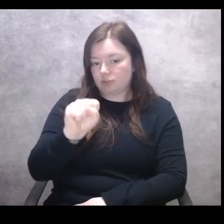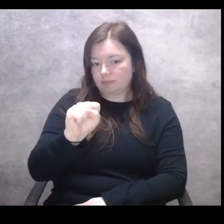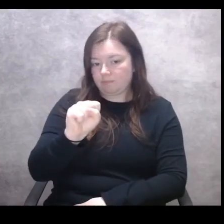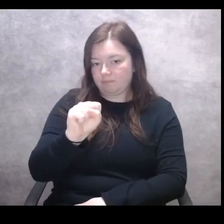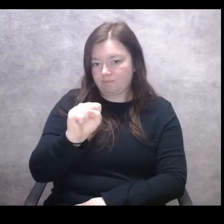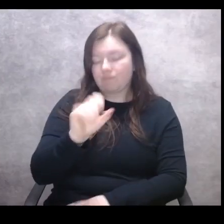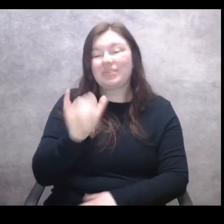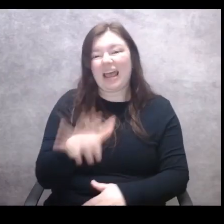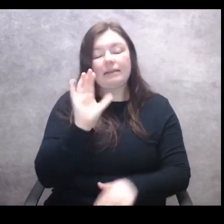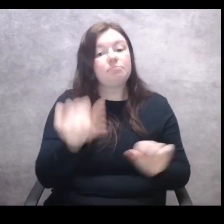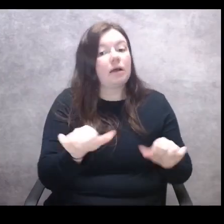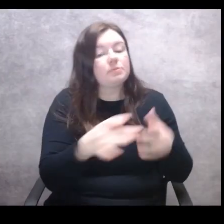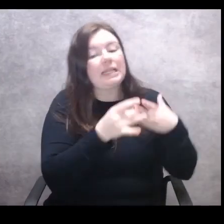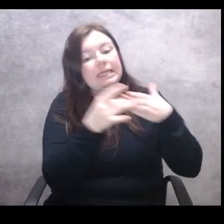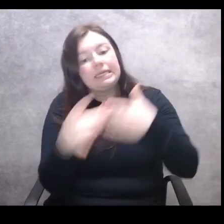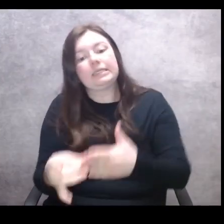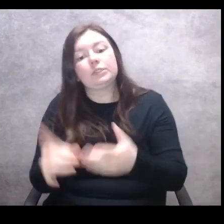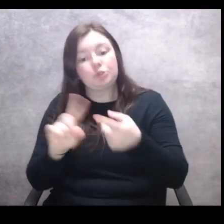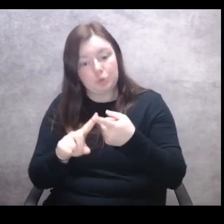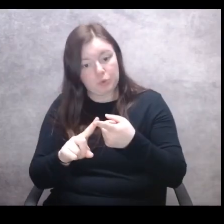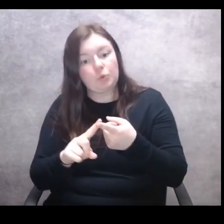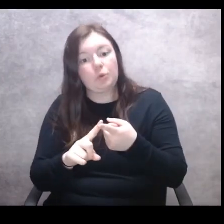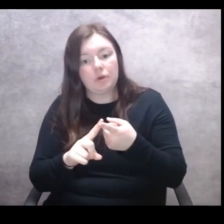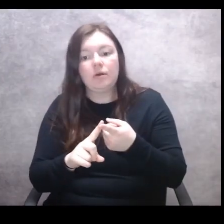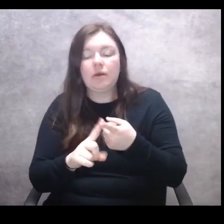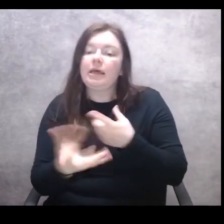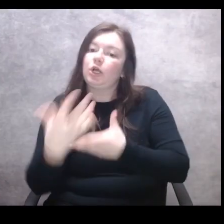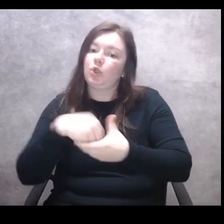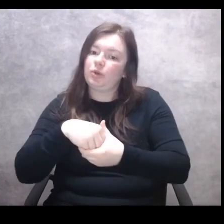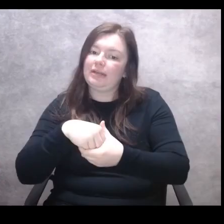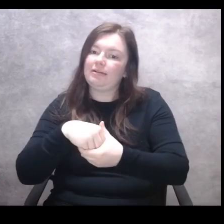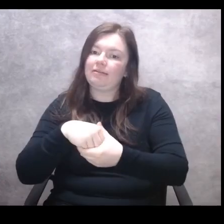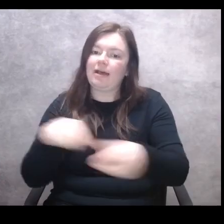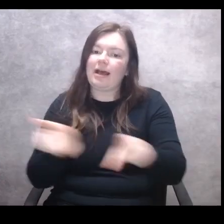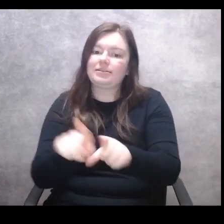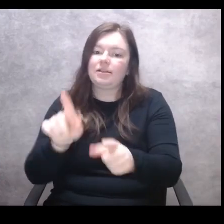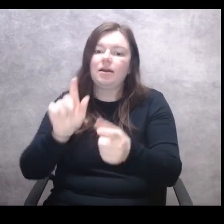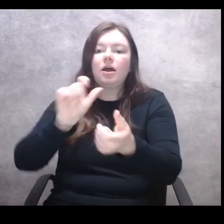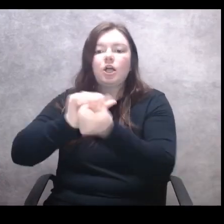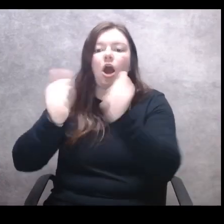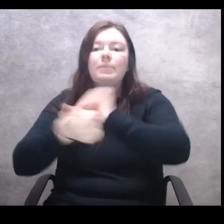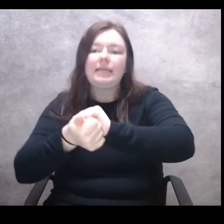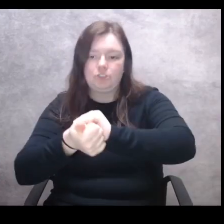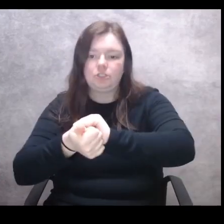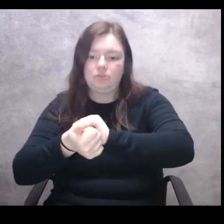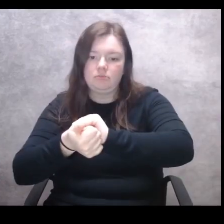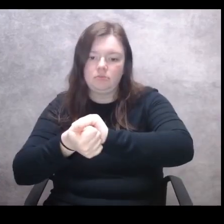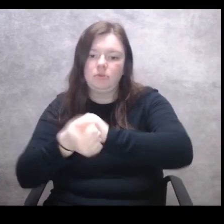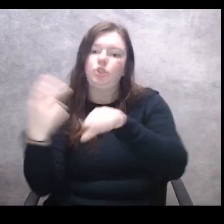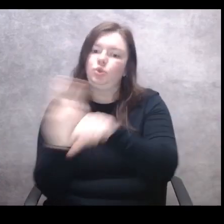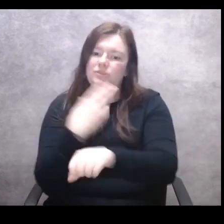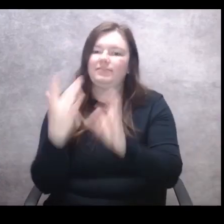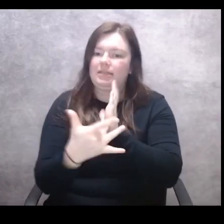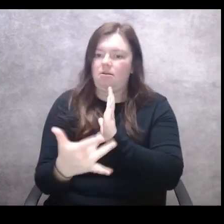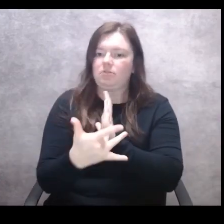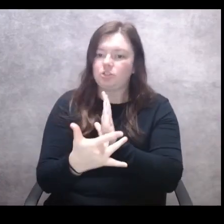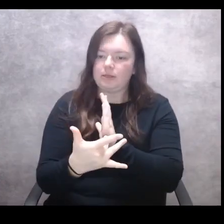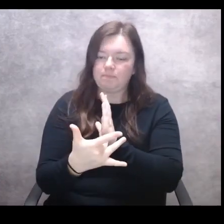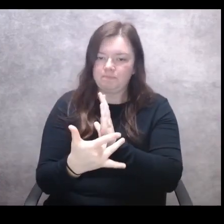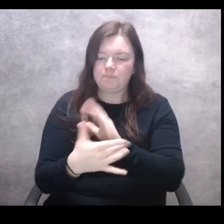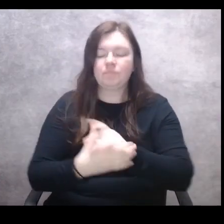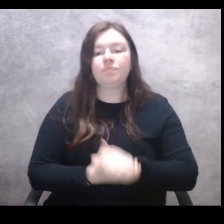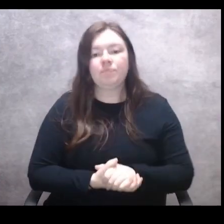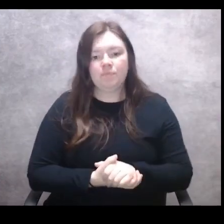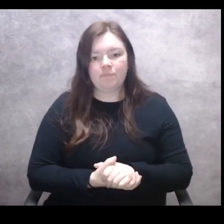factors, which would lead to the possibility of it being included as an accommodation, the use of